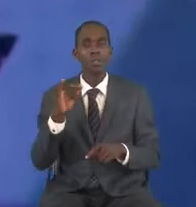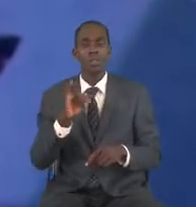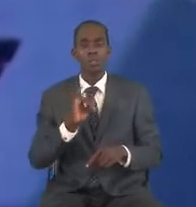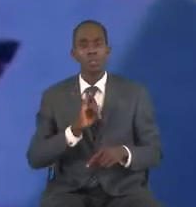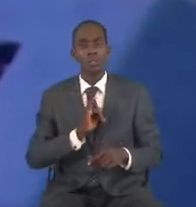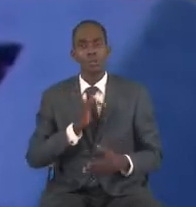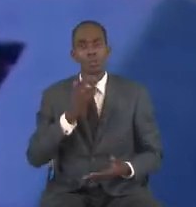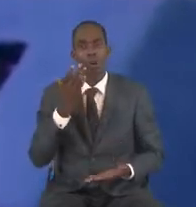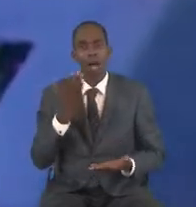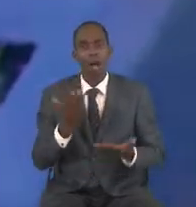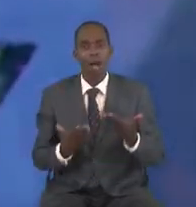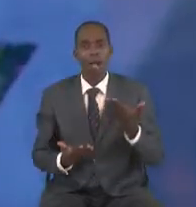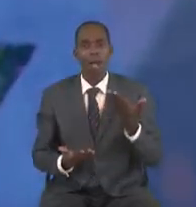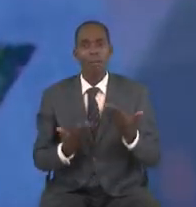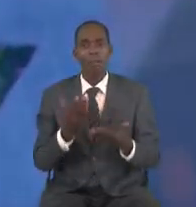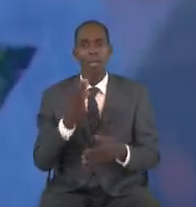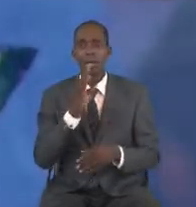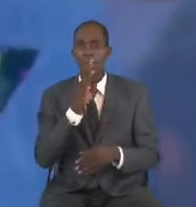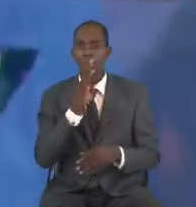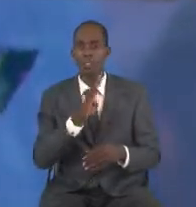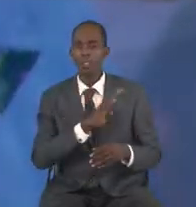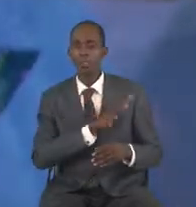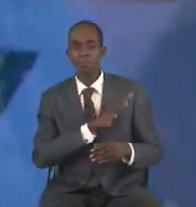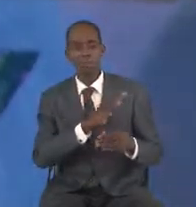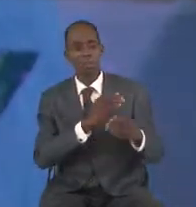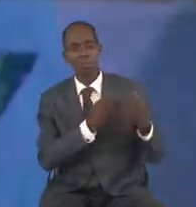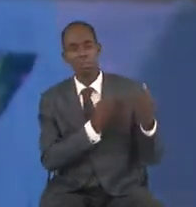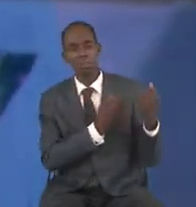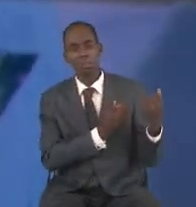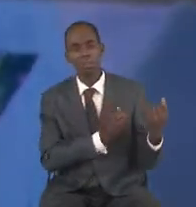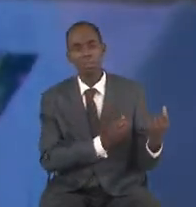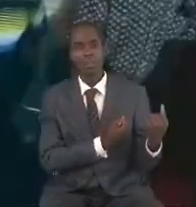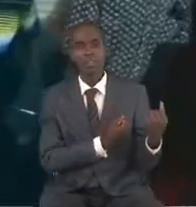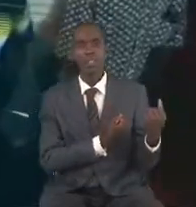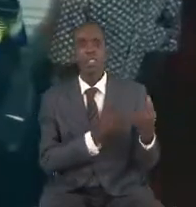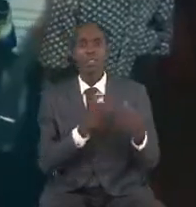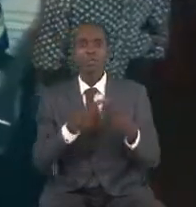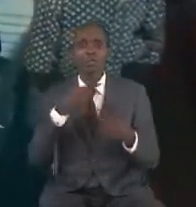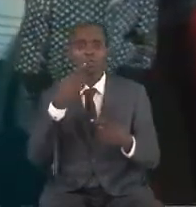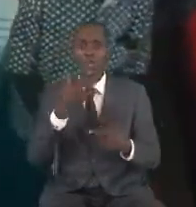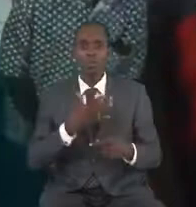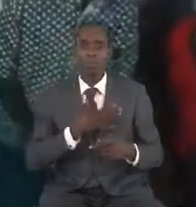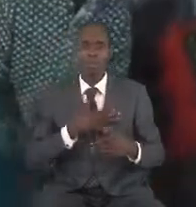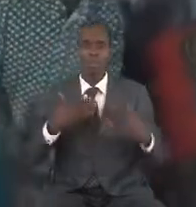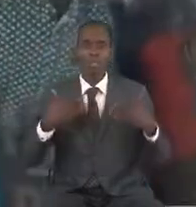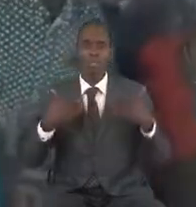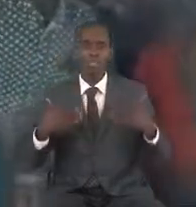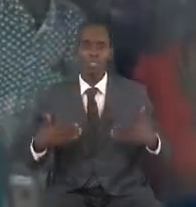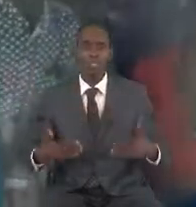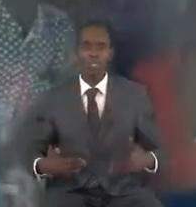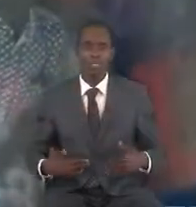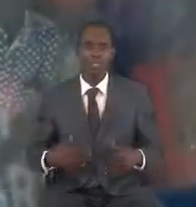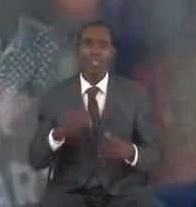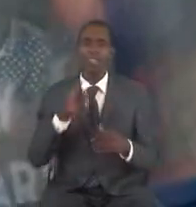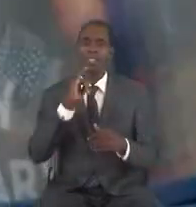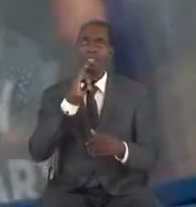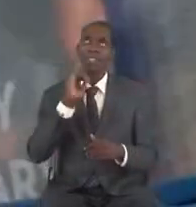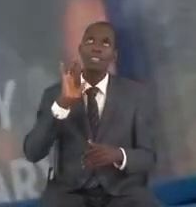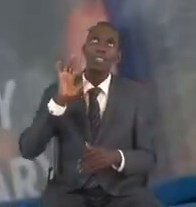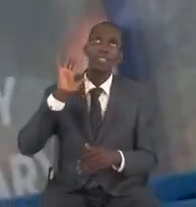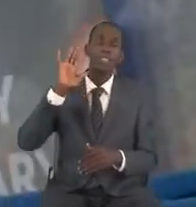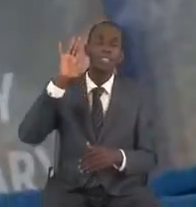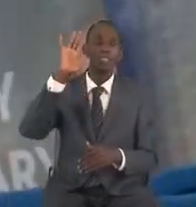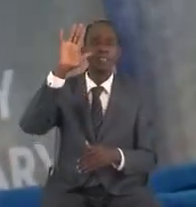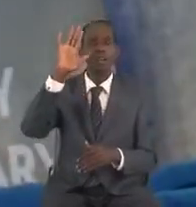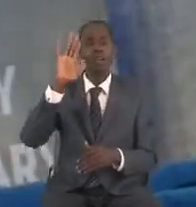be bold, so I might be to say my body. I'm giving it to you,